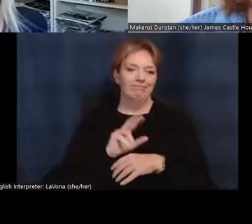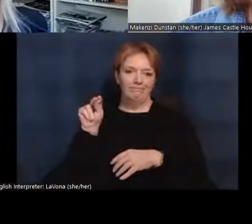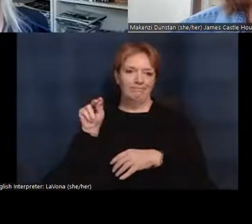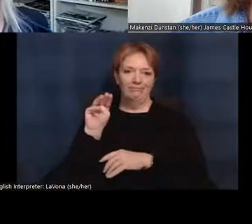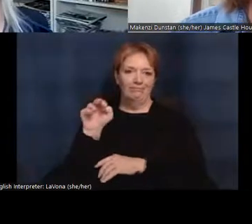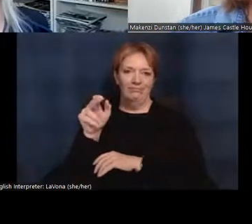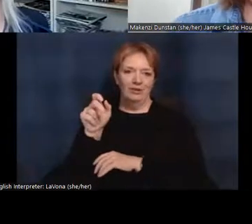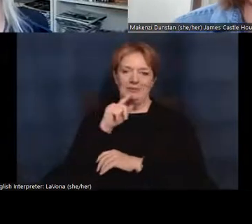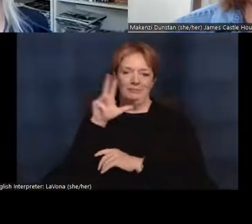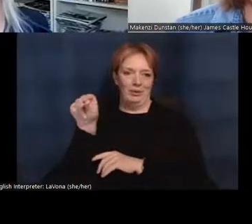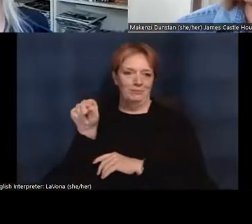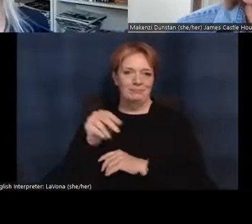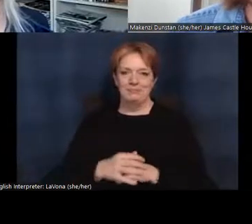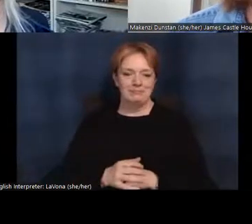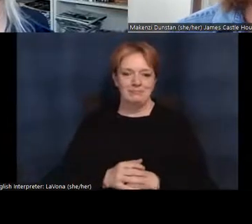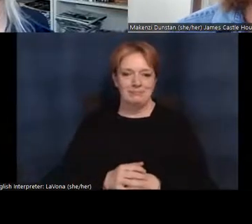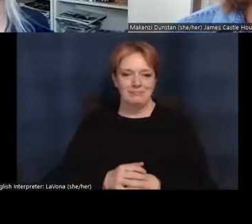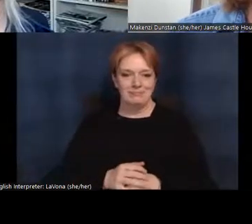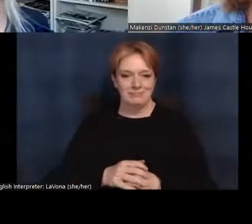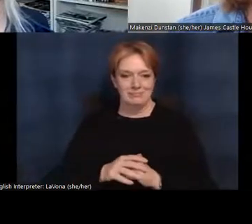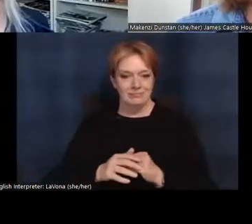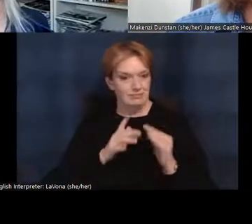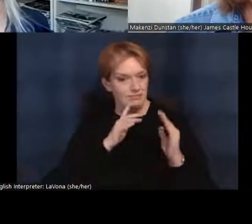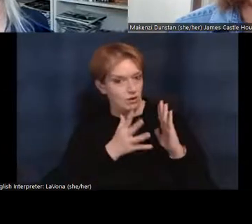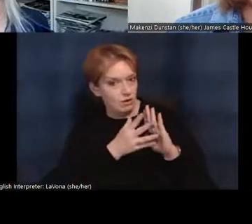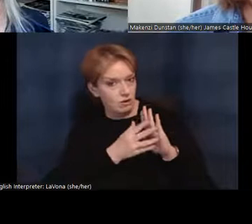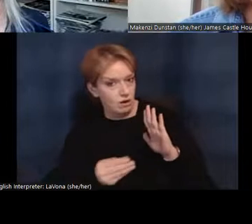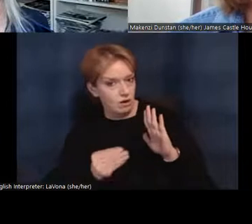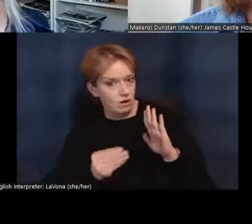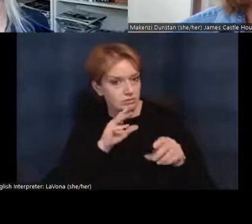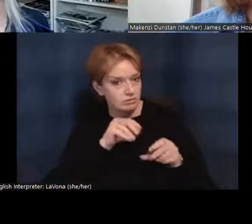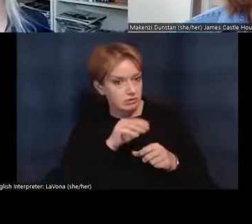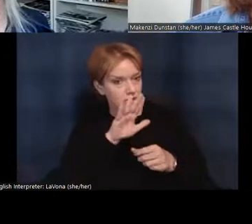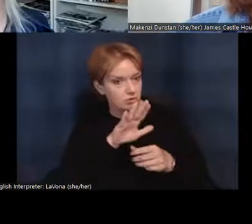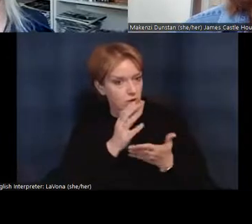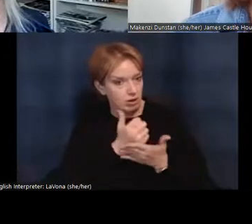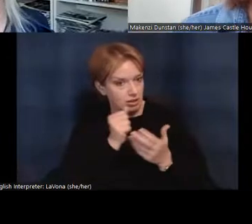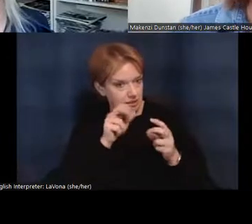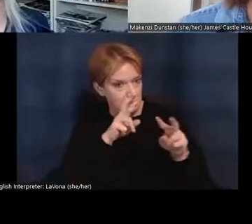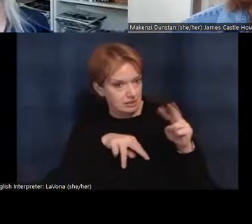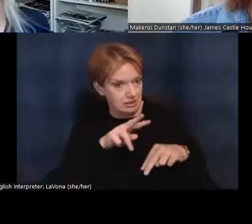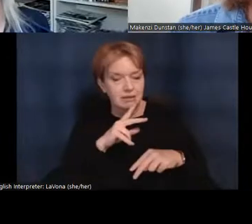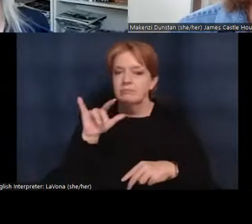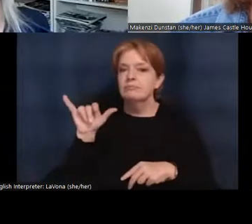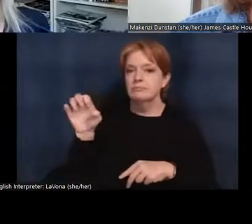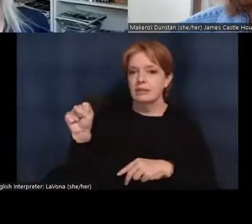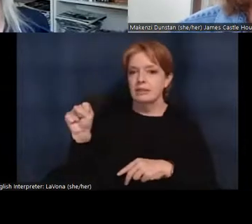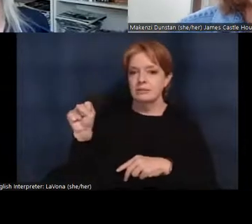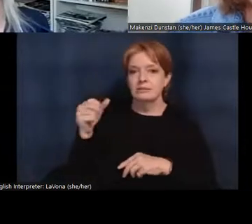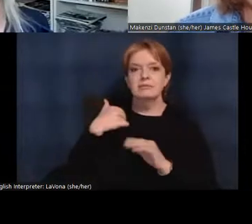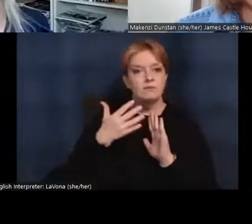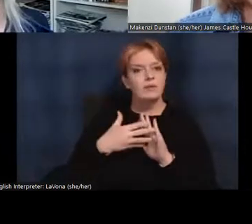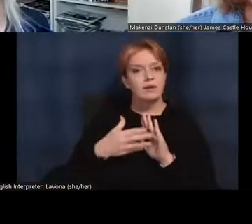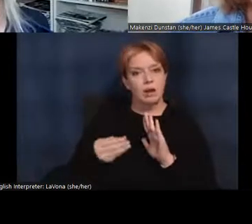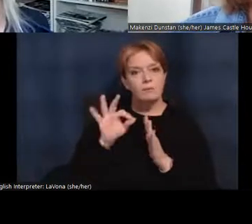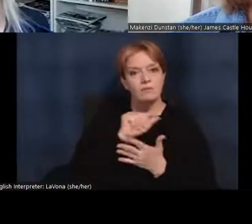No. Gotcha. Are there copies that are part of your collection? Yes. We have a copy of